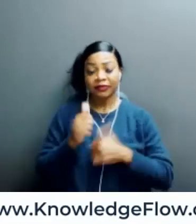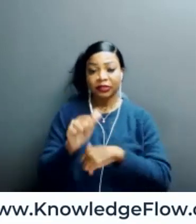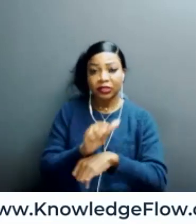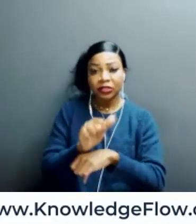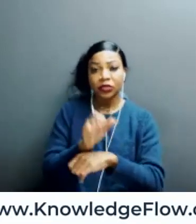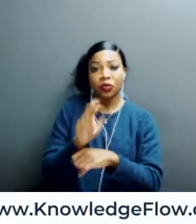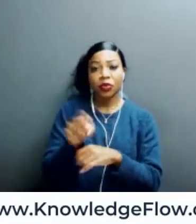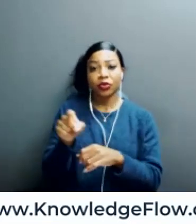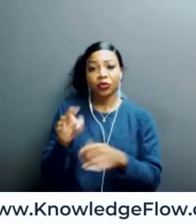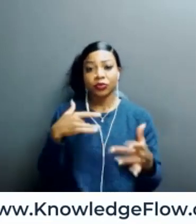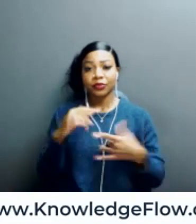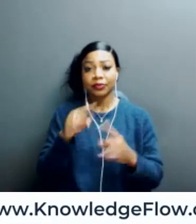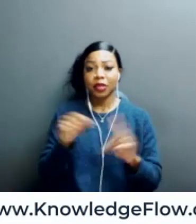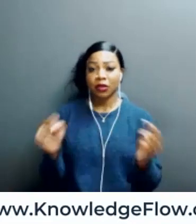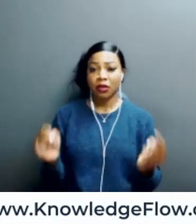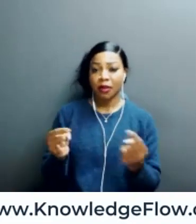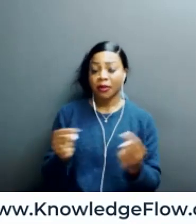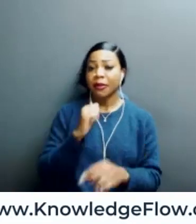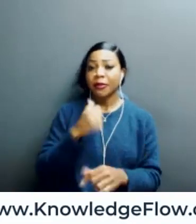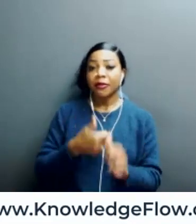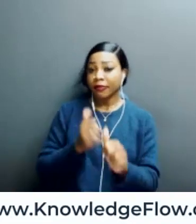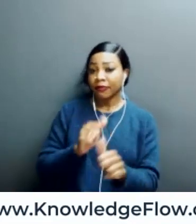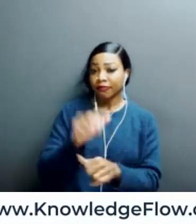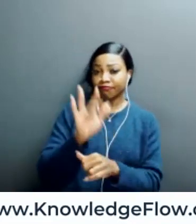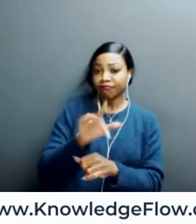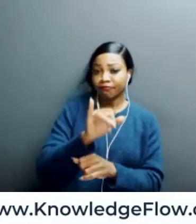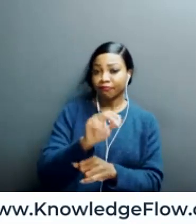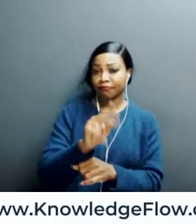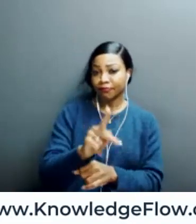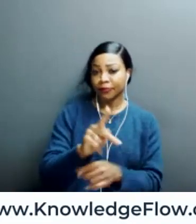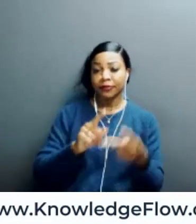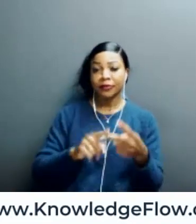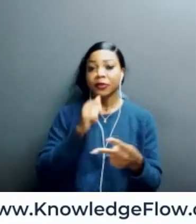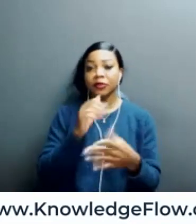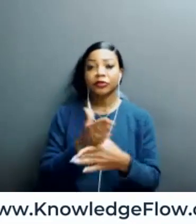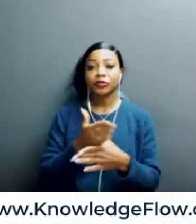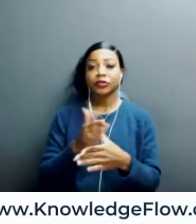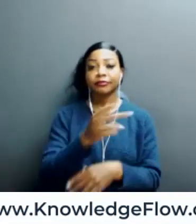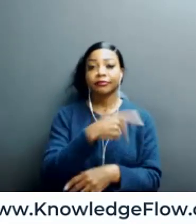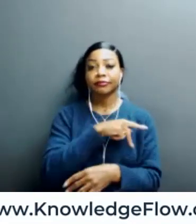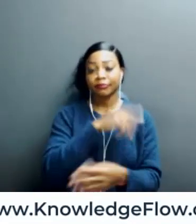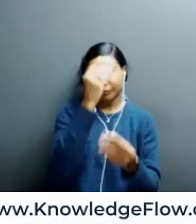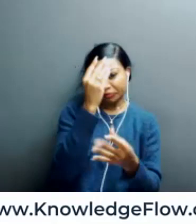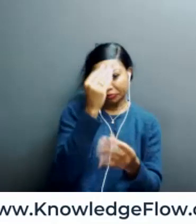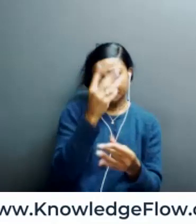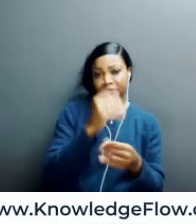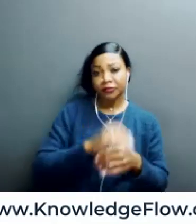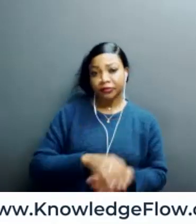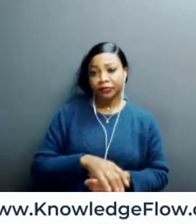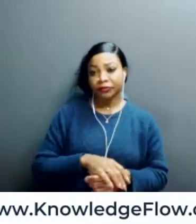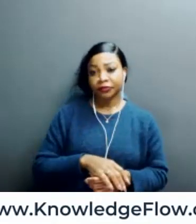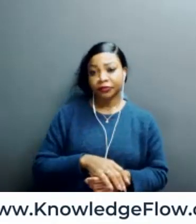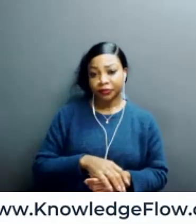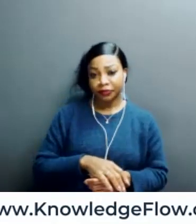about harm but um don't click on any links and and don't you know share personal information unless you're again you know